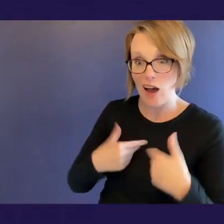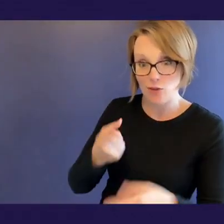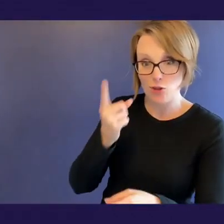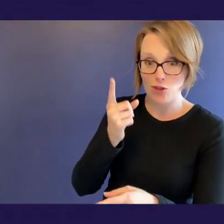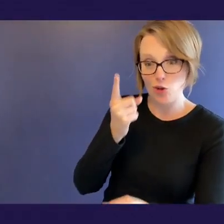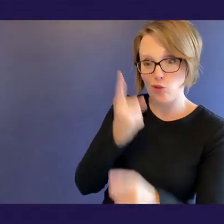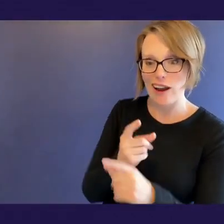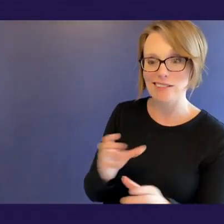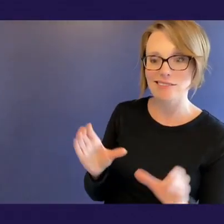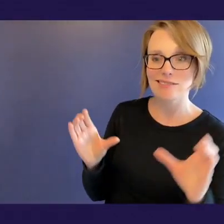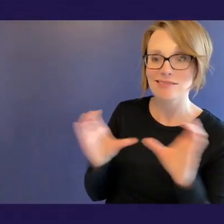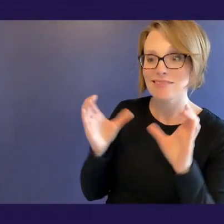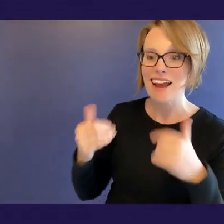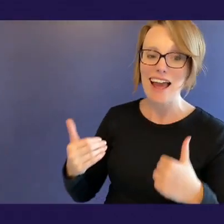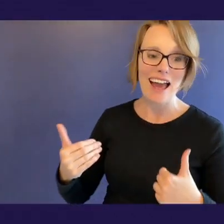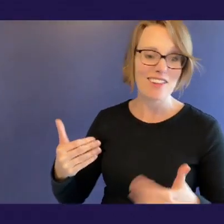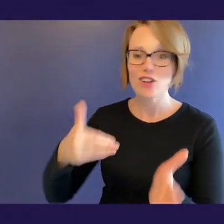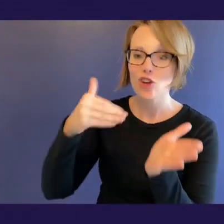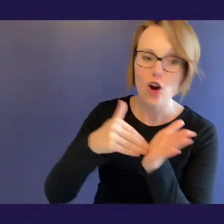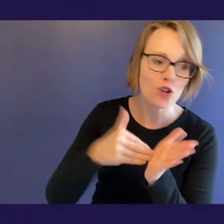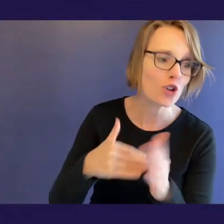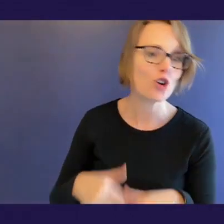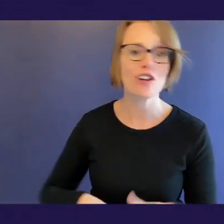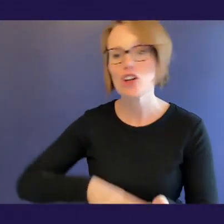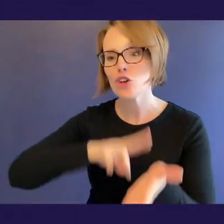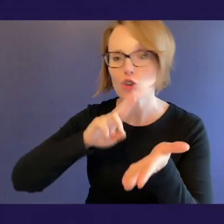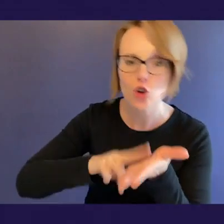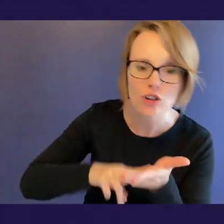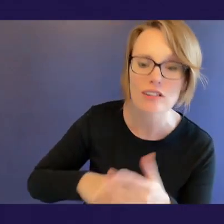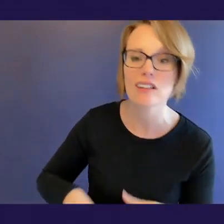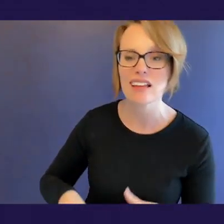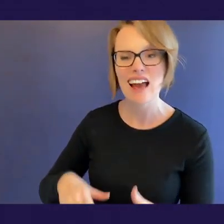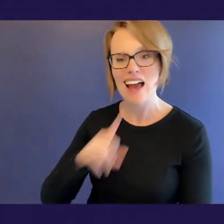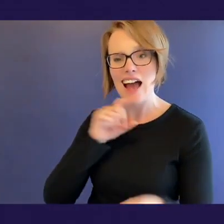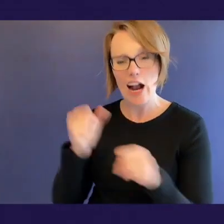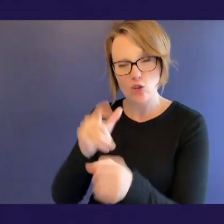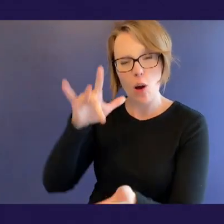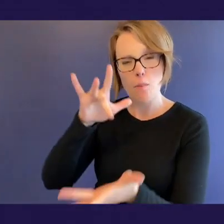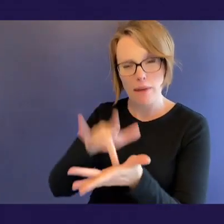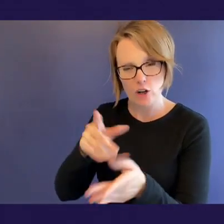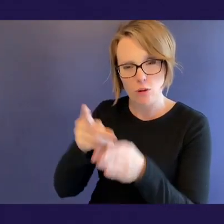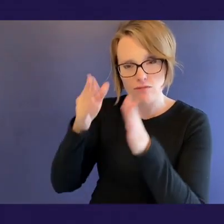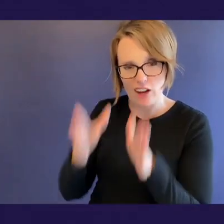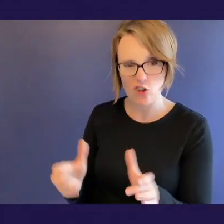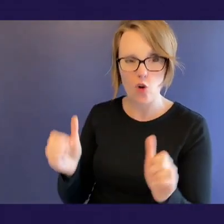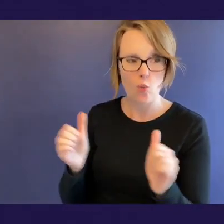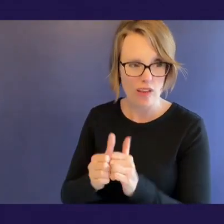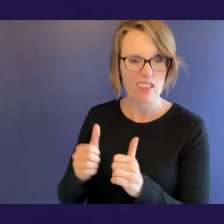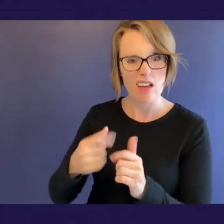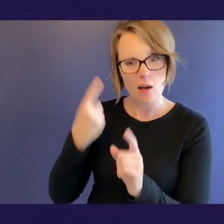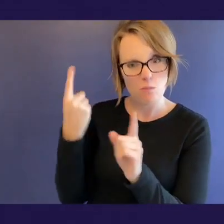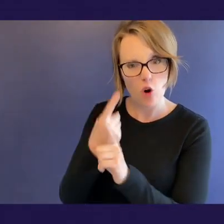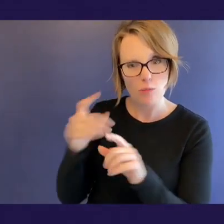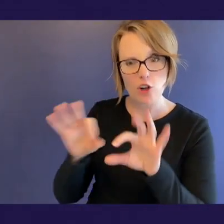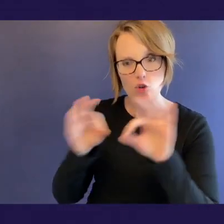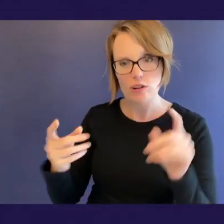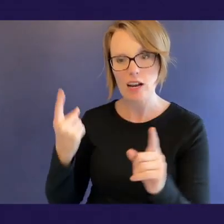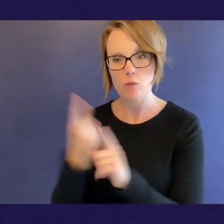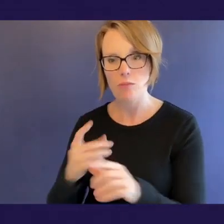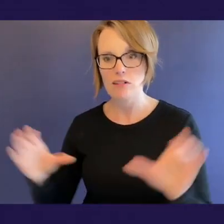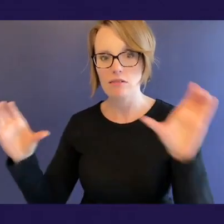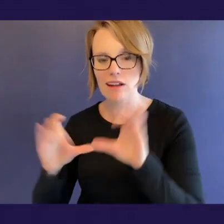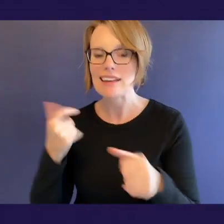a stethoscope and a white coat, using the opportunity that this chaos presents them to build up their own